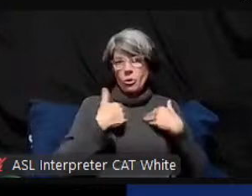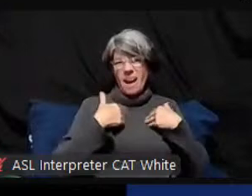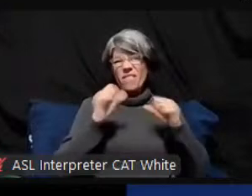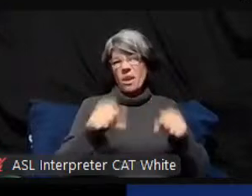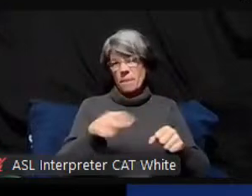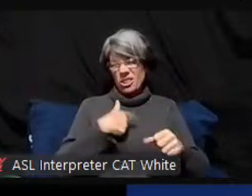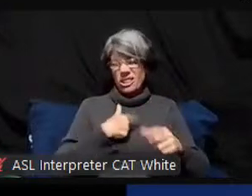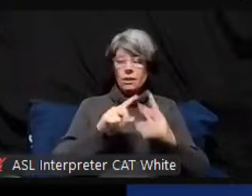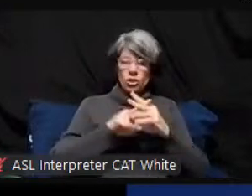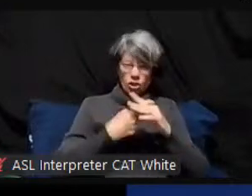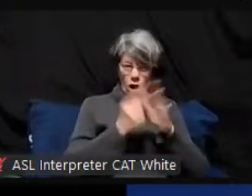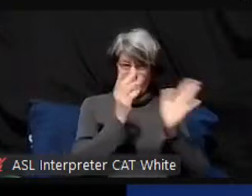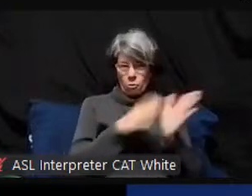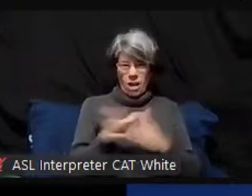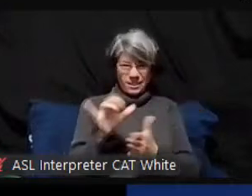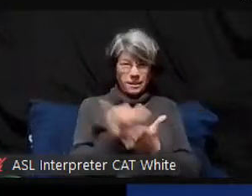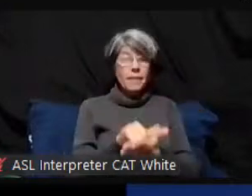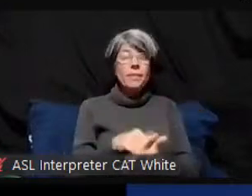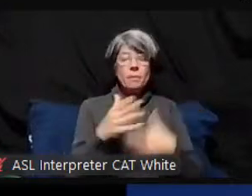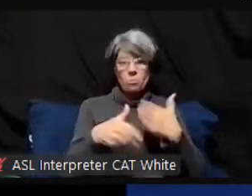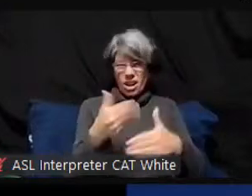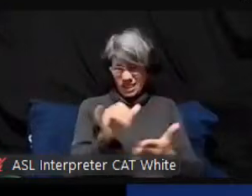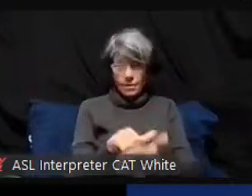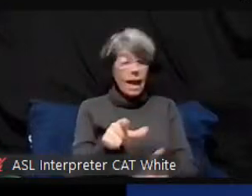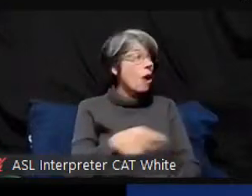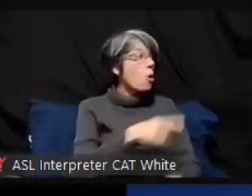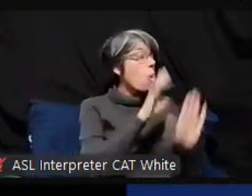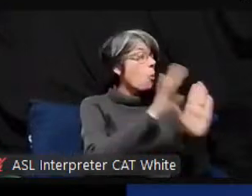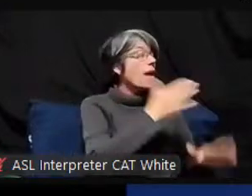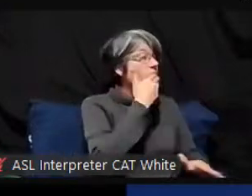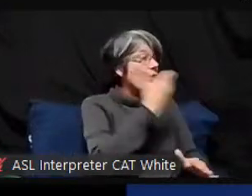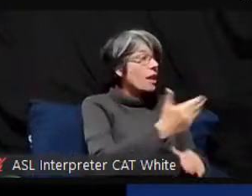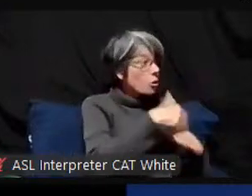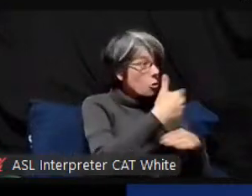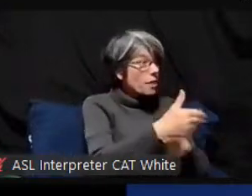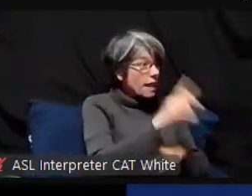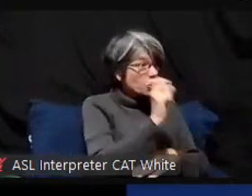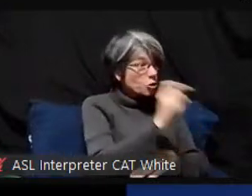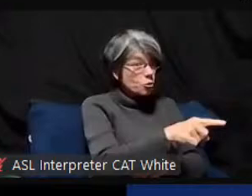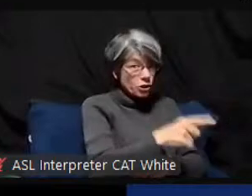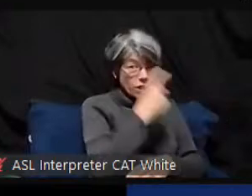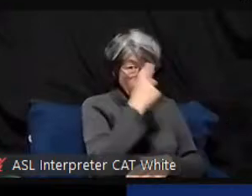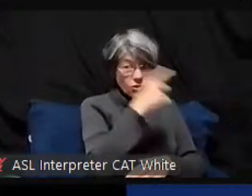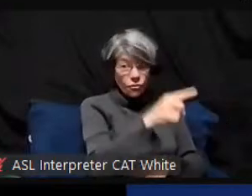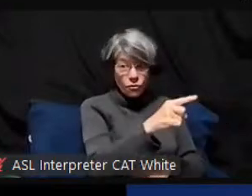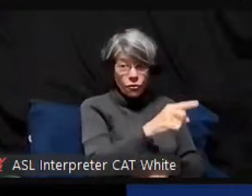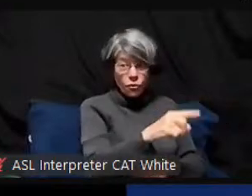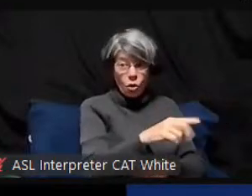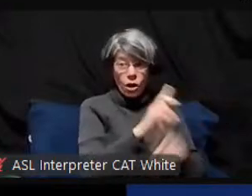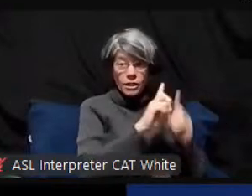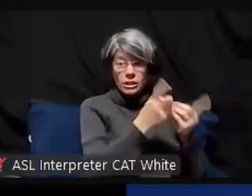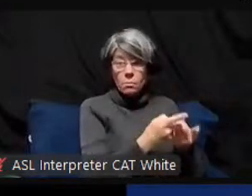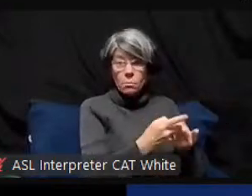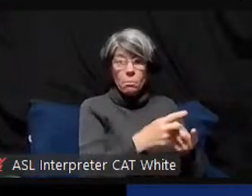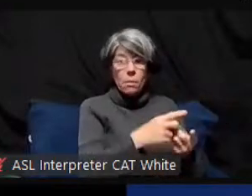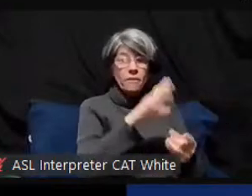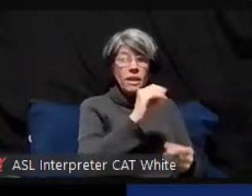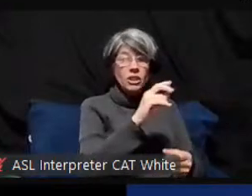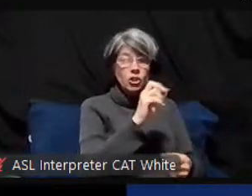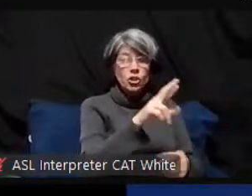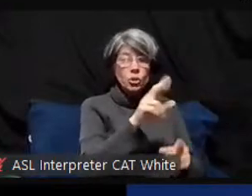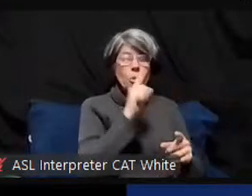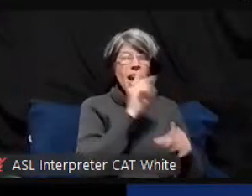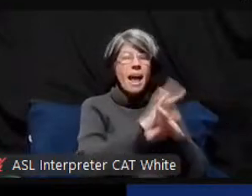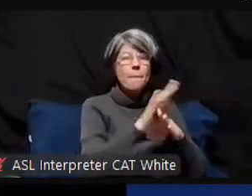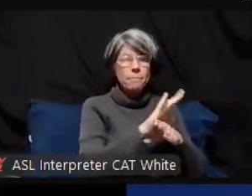and start processing them. Wonderful, thank you. The next question is going to be for the Department of Consumer and Business Affairs.